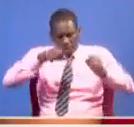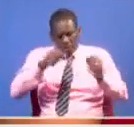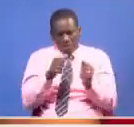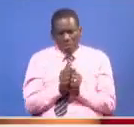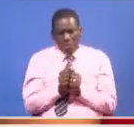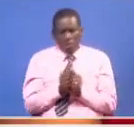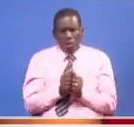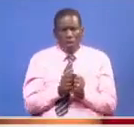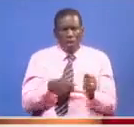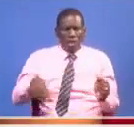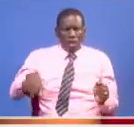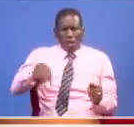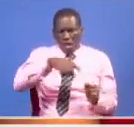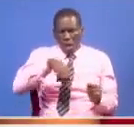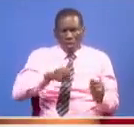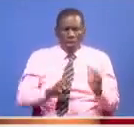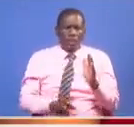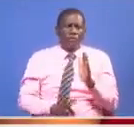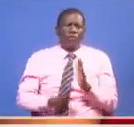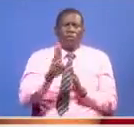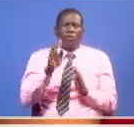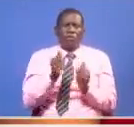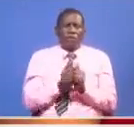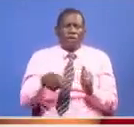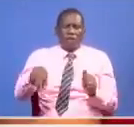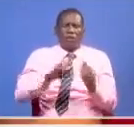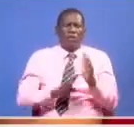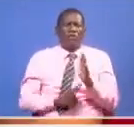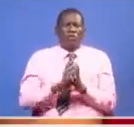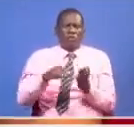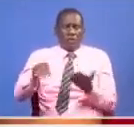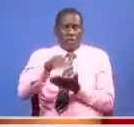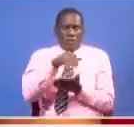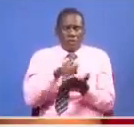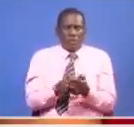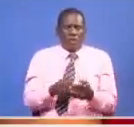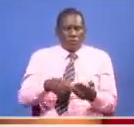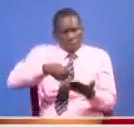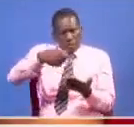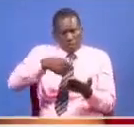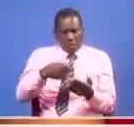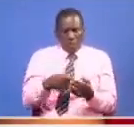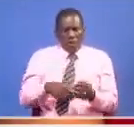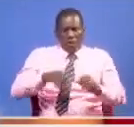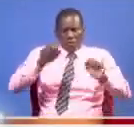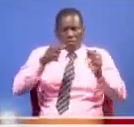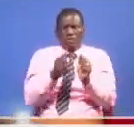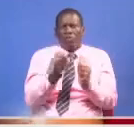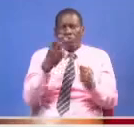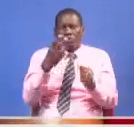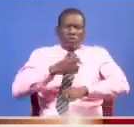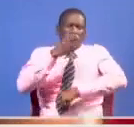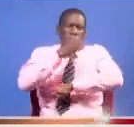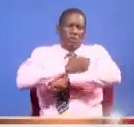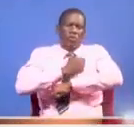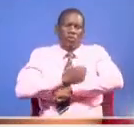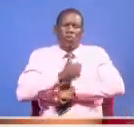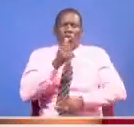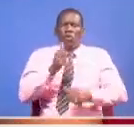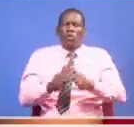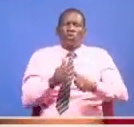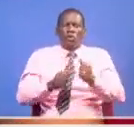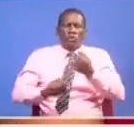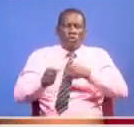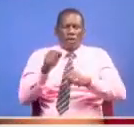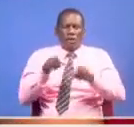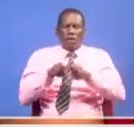with our development centers. We'll be signing agreement with two secondary schools. We'll be acting as